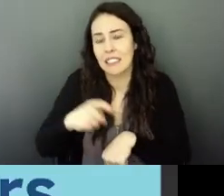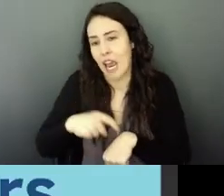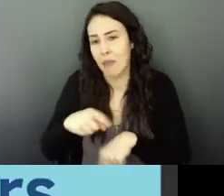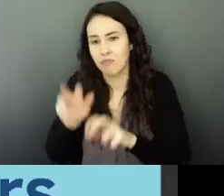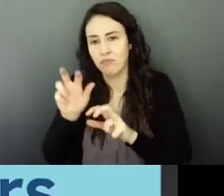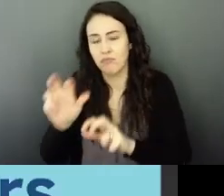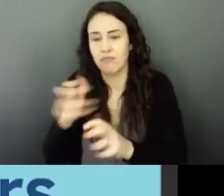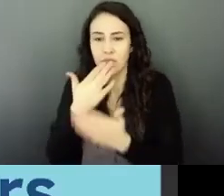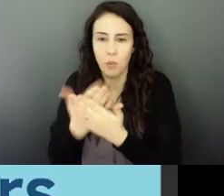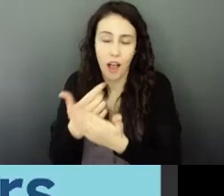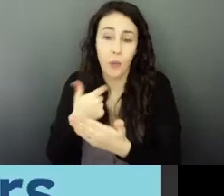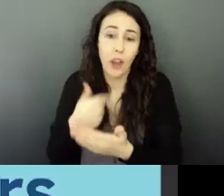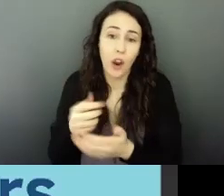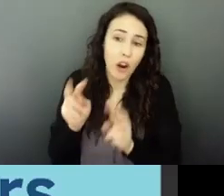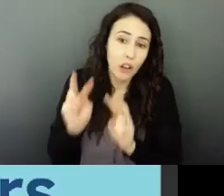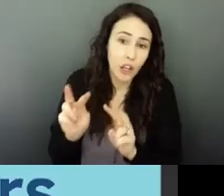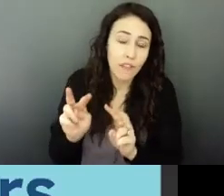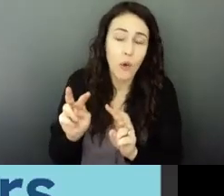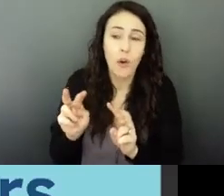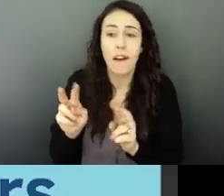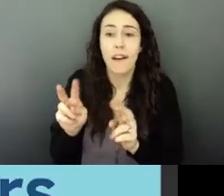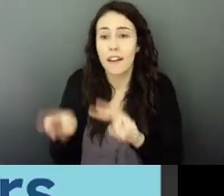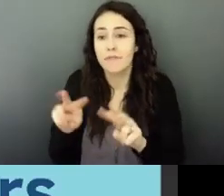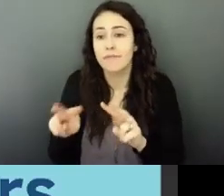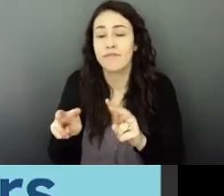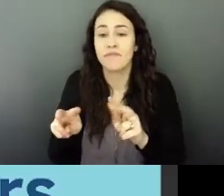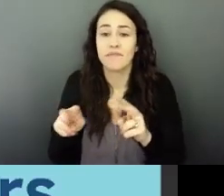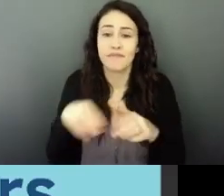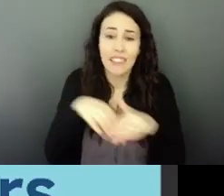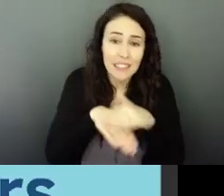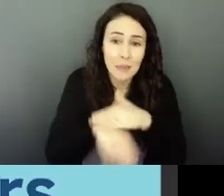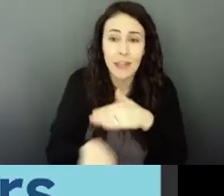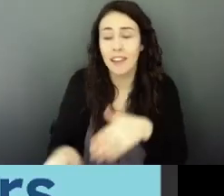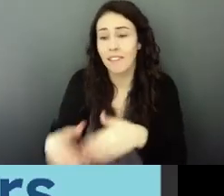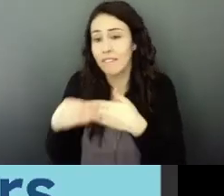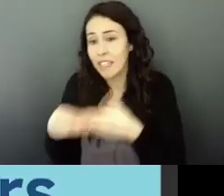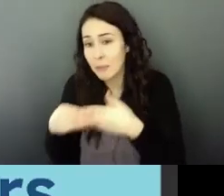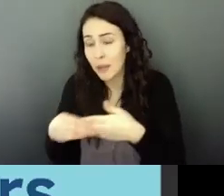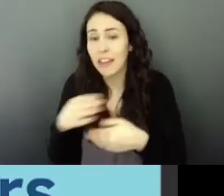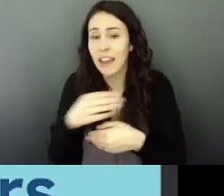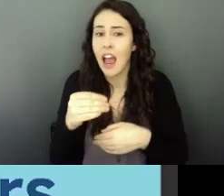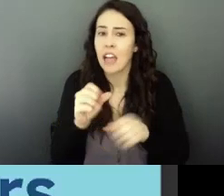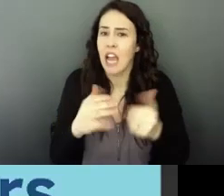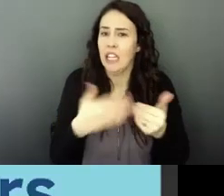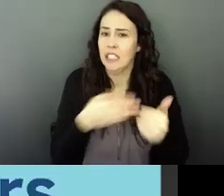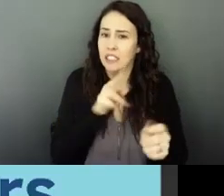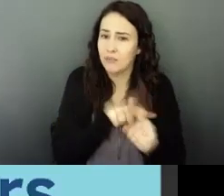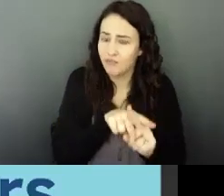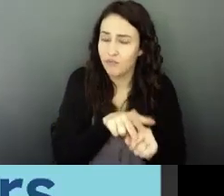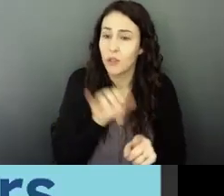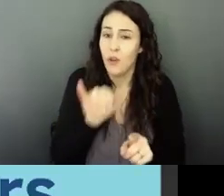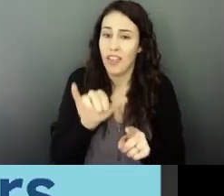for accessibility, flexibility, and applicability to work. And you're getting all of that